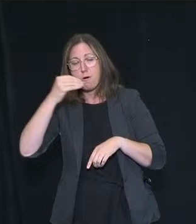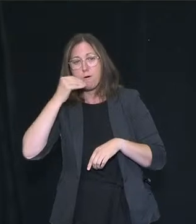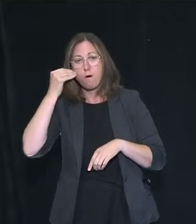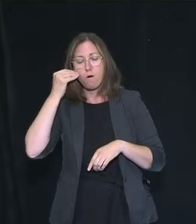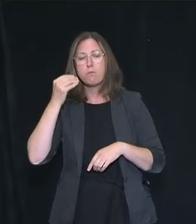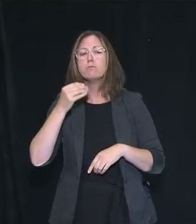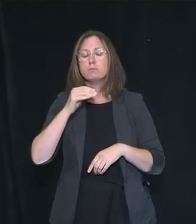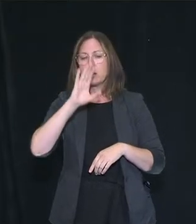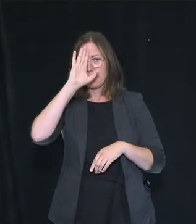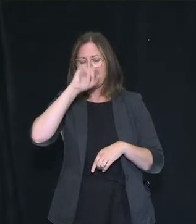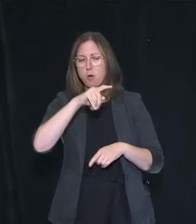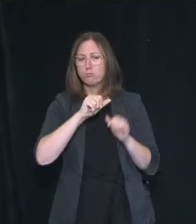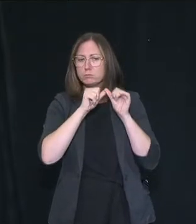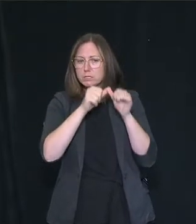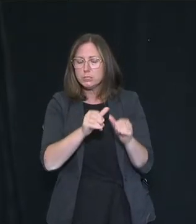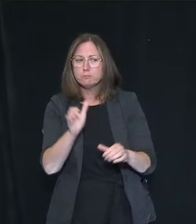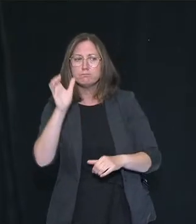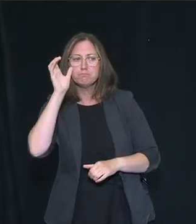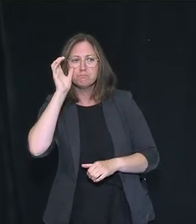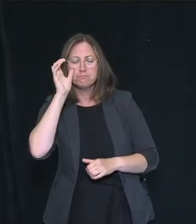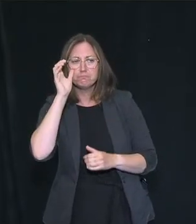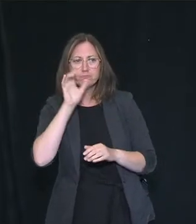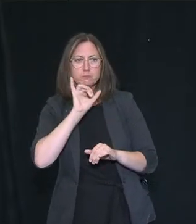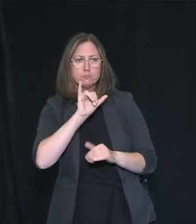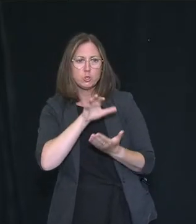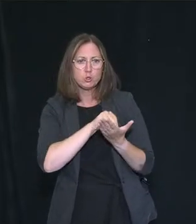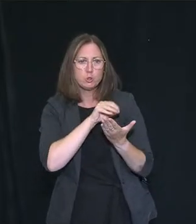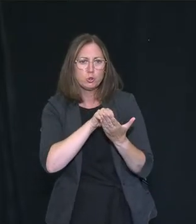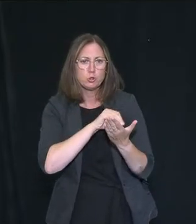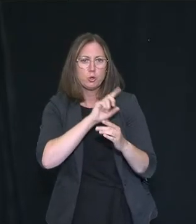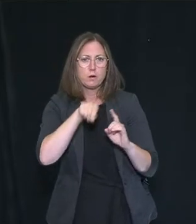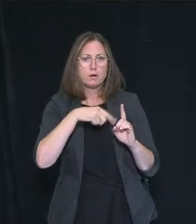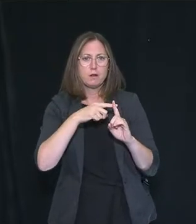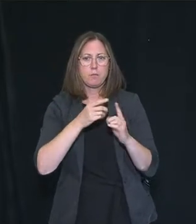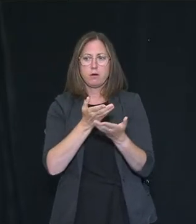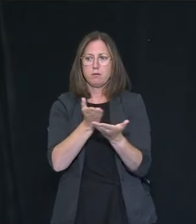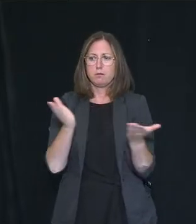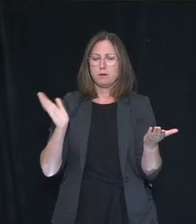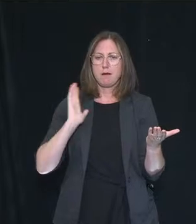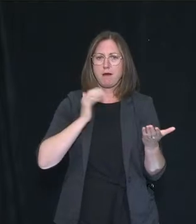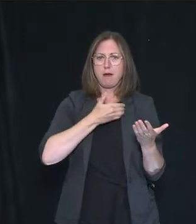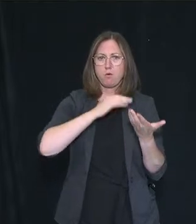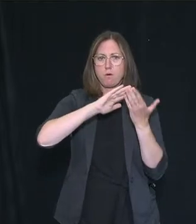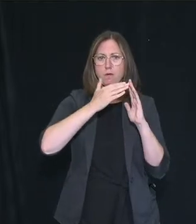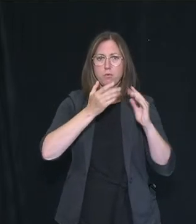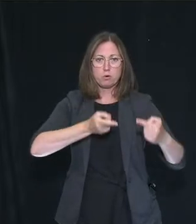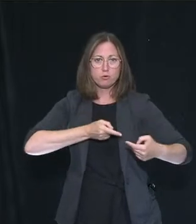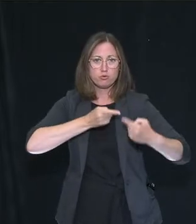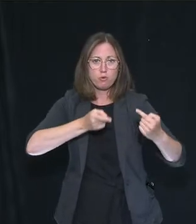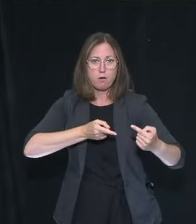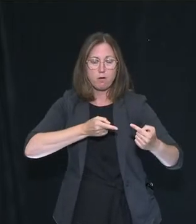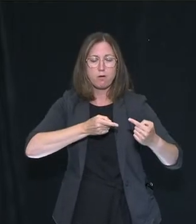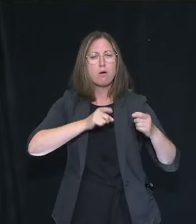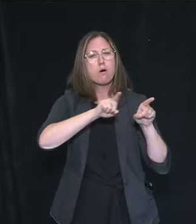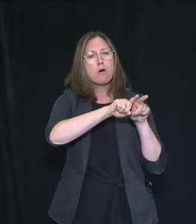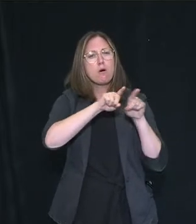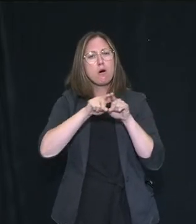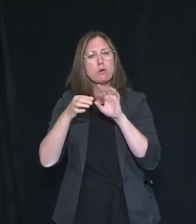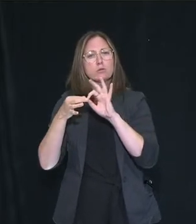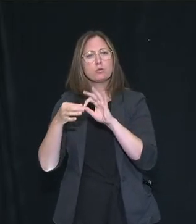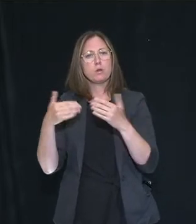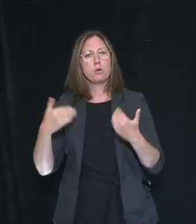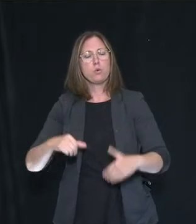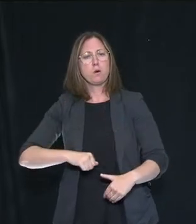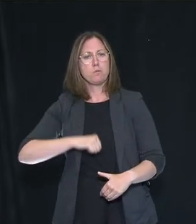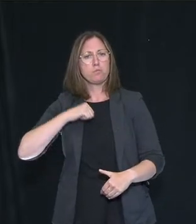continue listening and learning not only about the struggles and pains of these communities, but also about the